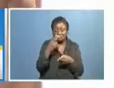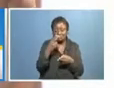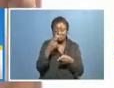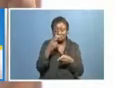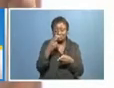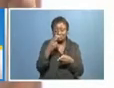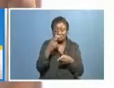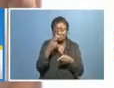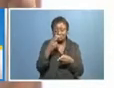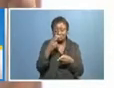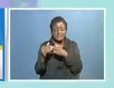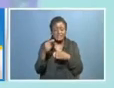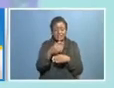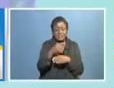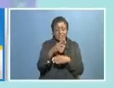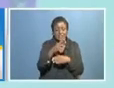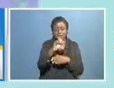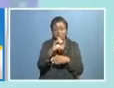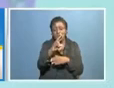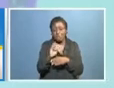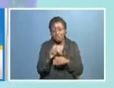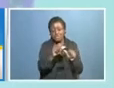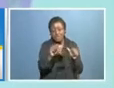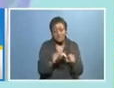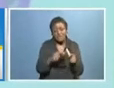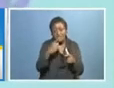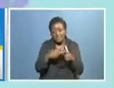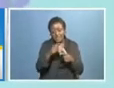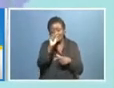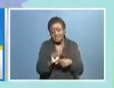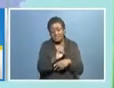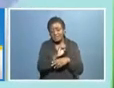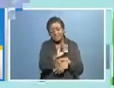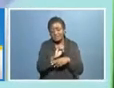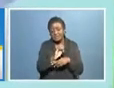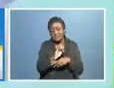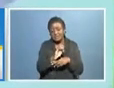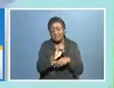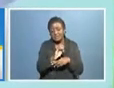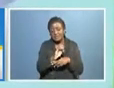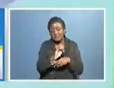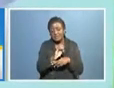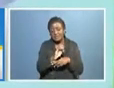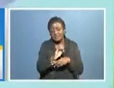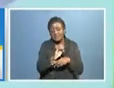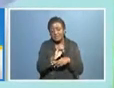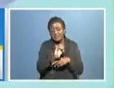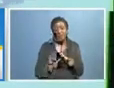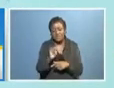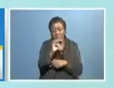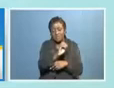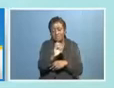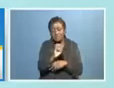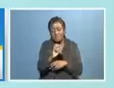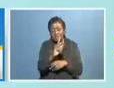area, followed by Southeastern, which is in the Southern area, Northeastern, which is the